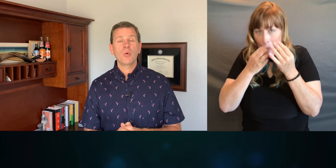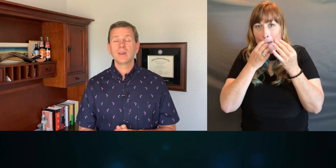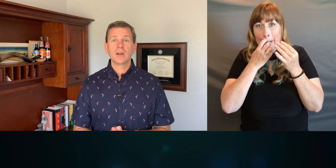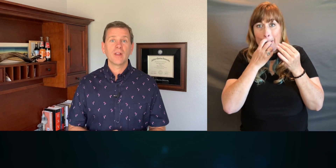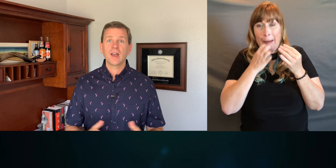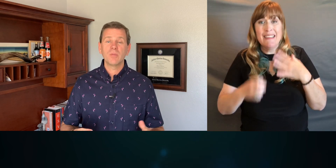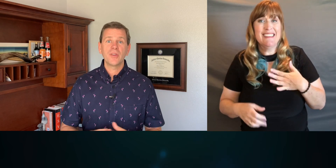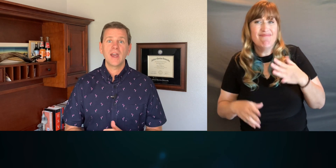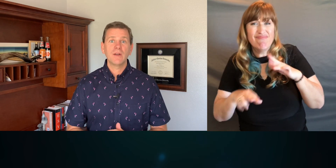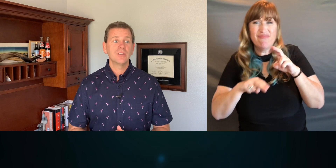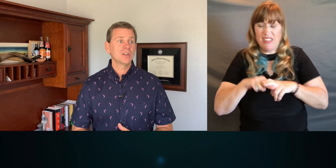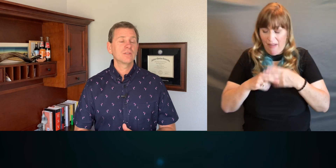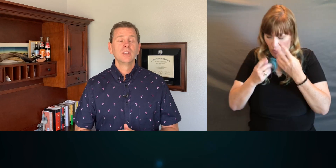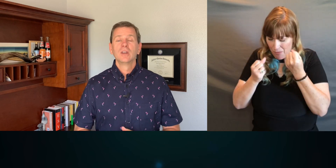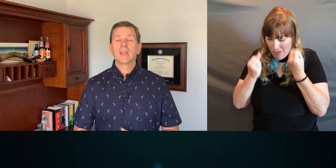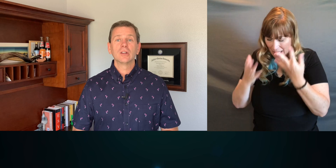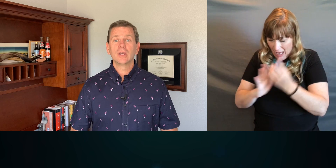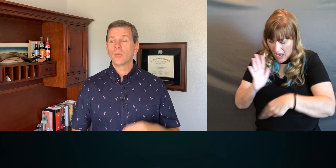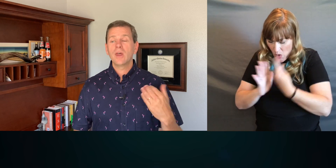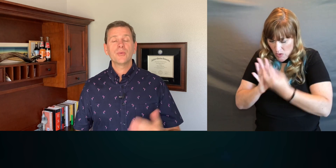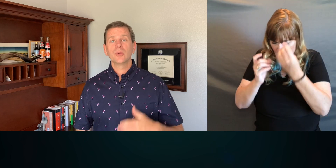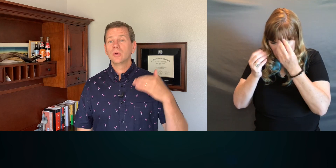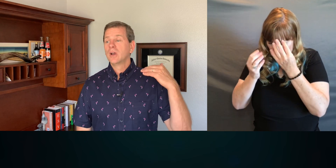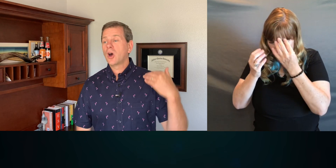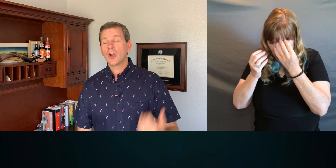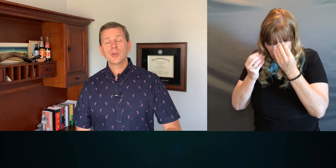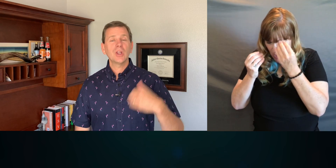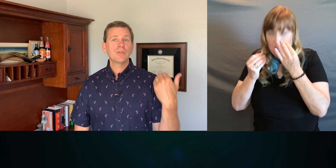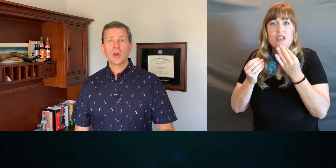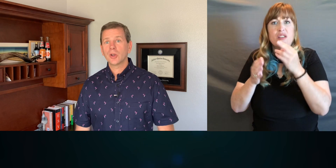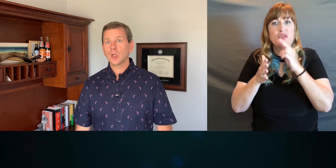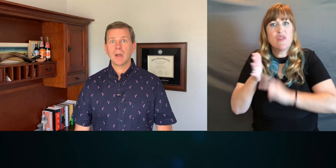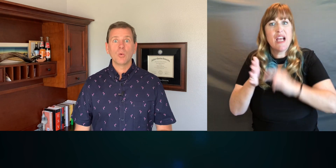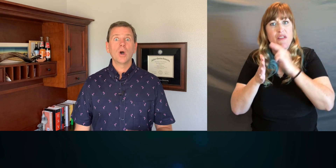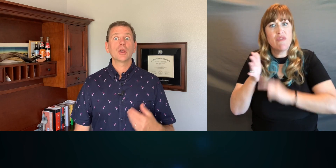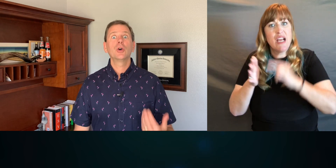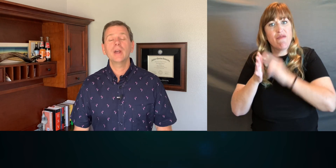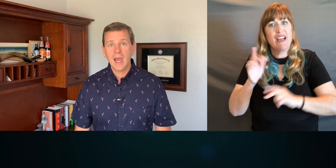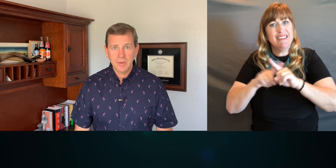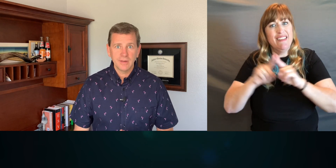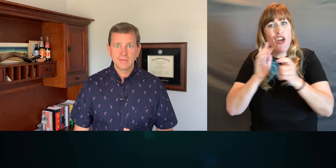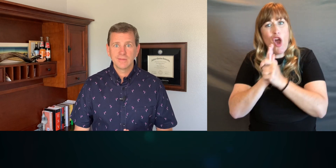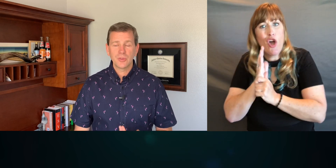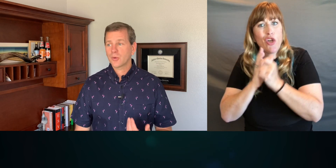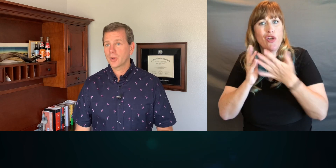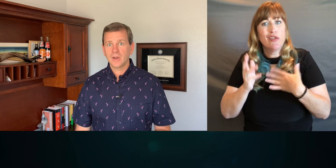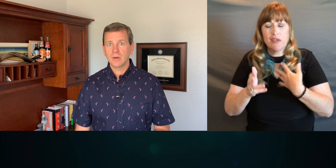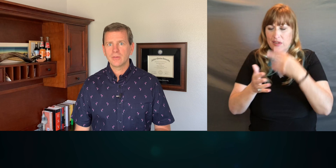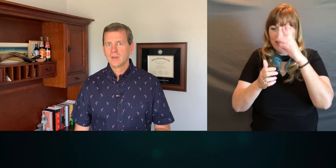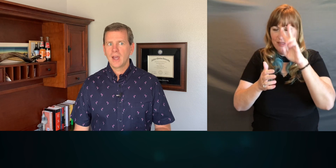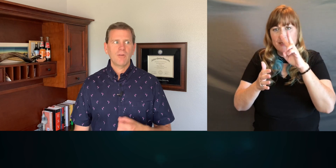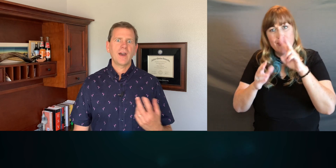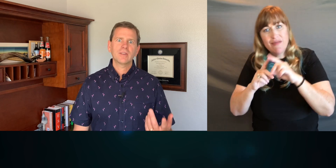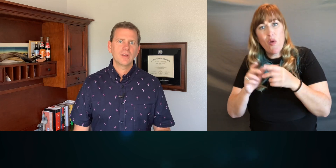at some point during the last month and a half and just and read through article after article about what could happen with the